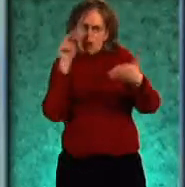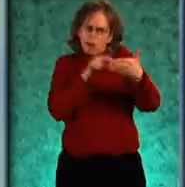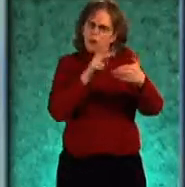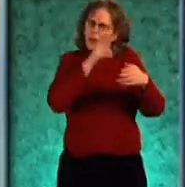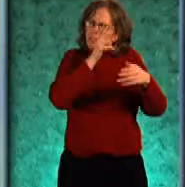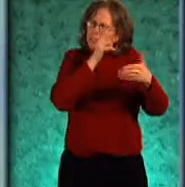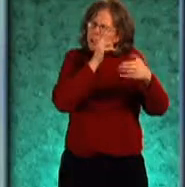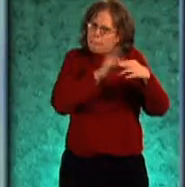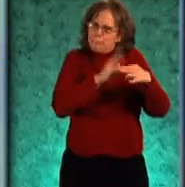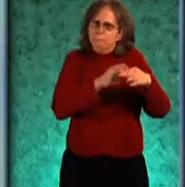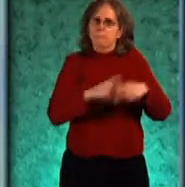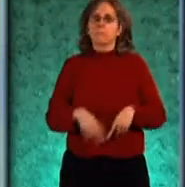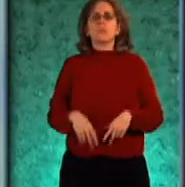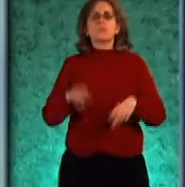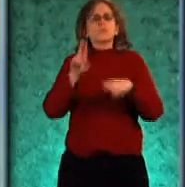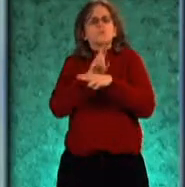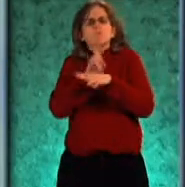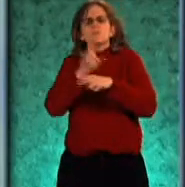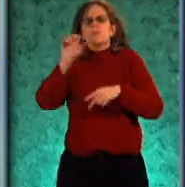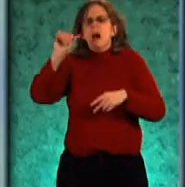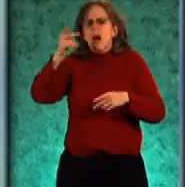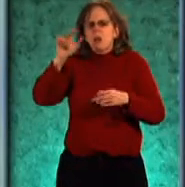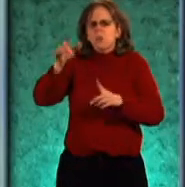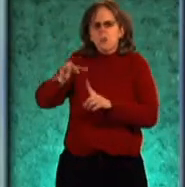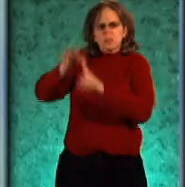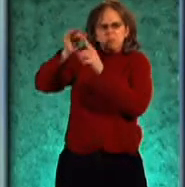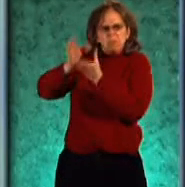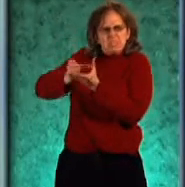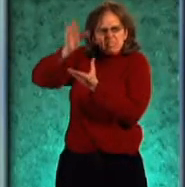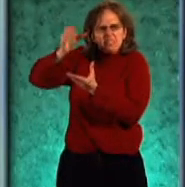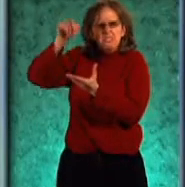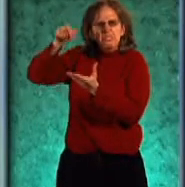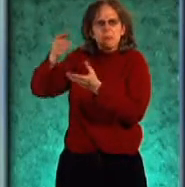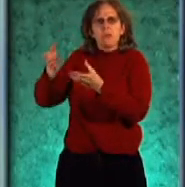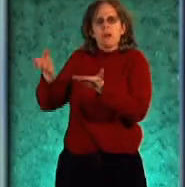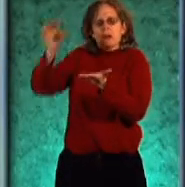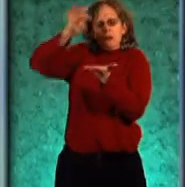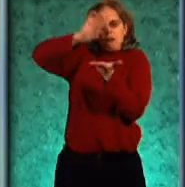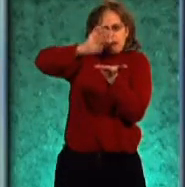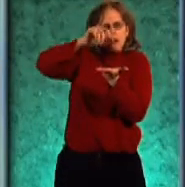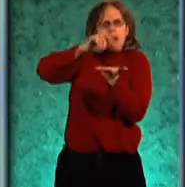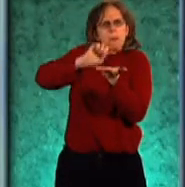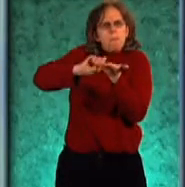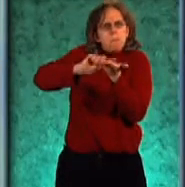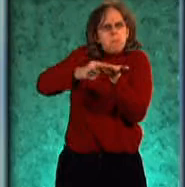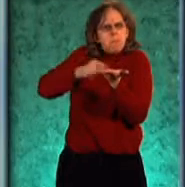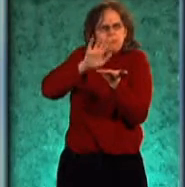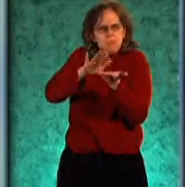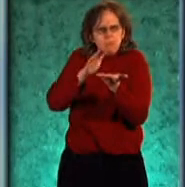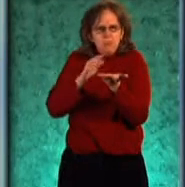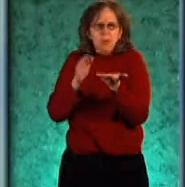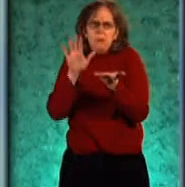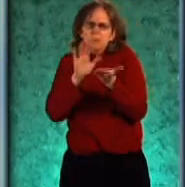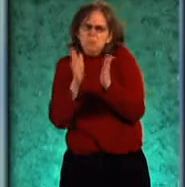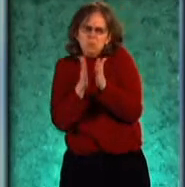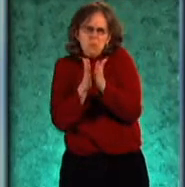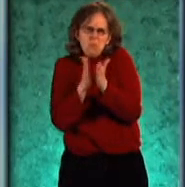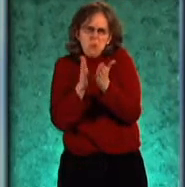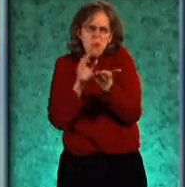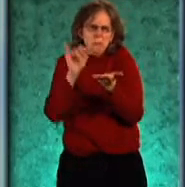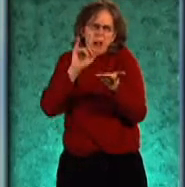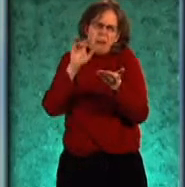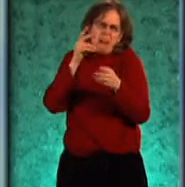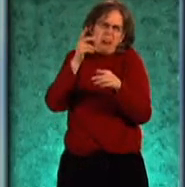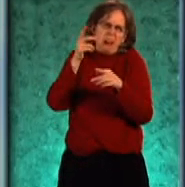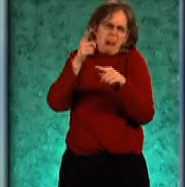To use the alcohol-based hand sanitizer, place the product on the palm of your hand. Use about a half teaspoon or enough to